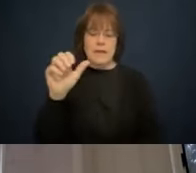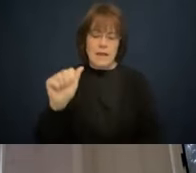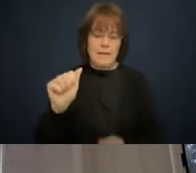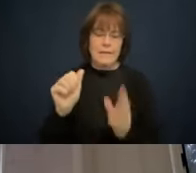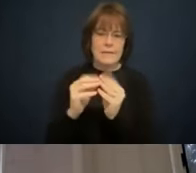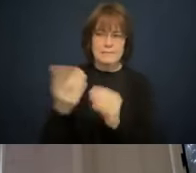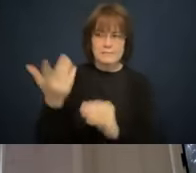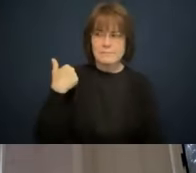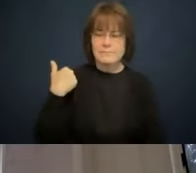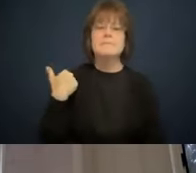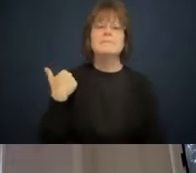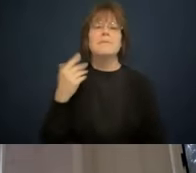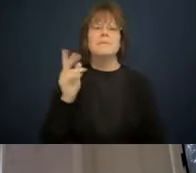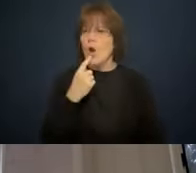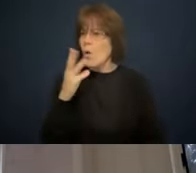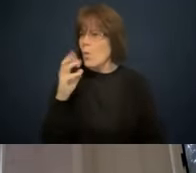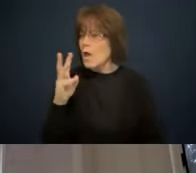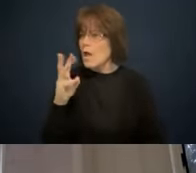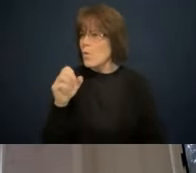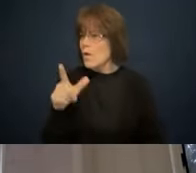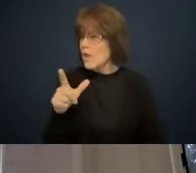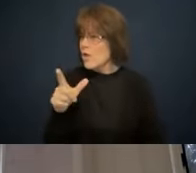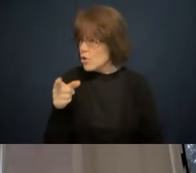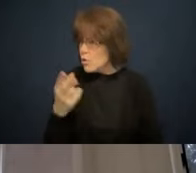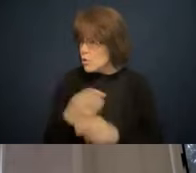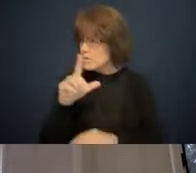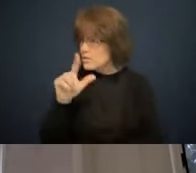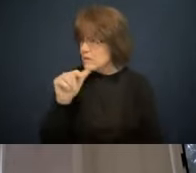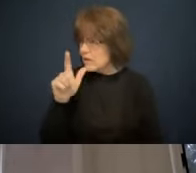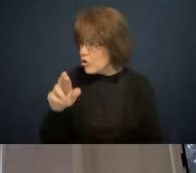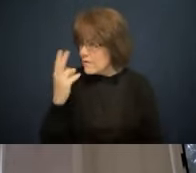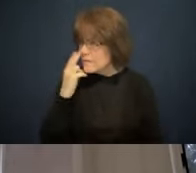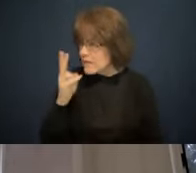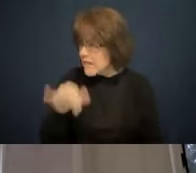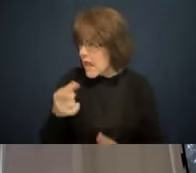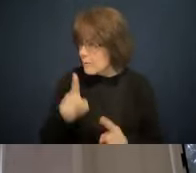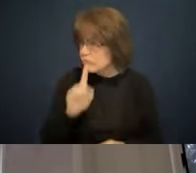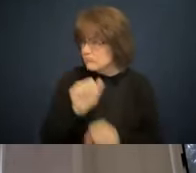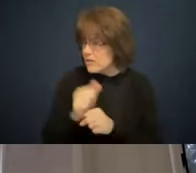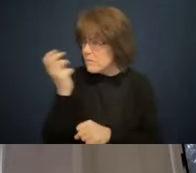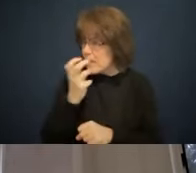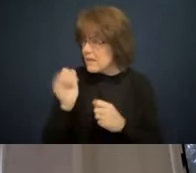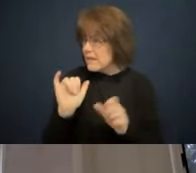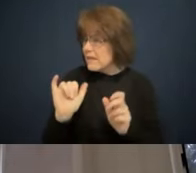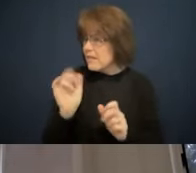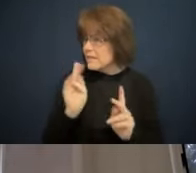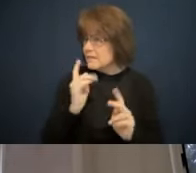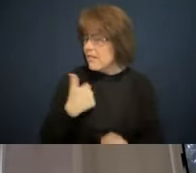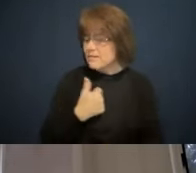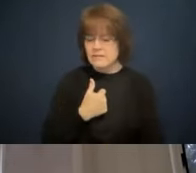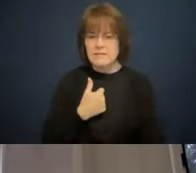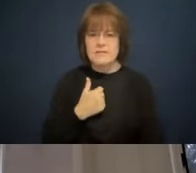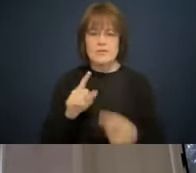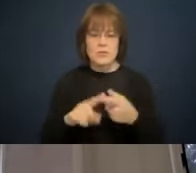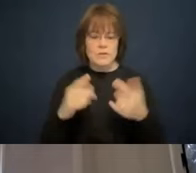days, and people would say, "Wow, you've used LIDAR? You've actually seen LIDAR? Is it really amazing as they say?" To now